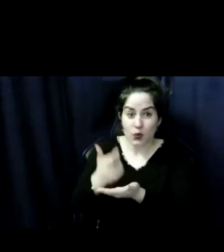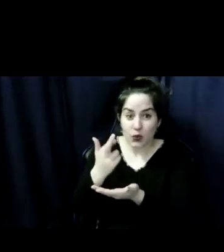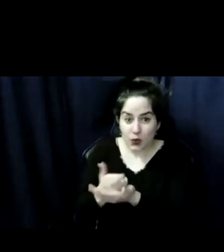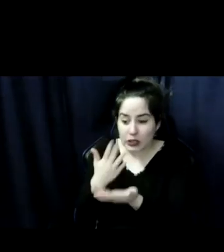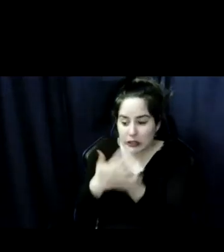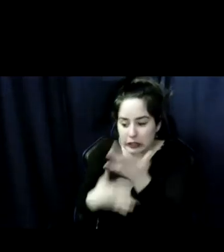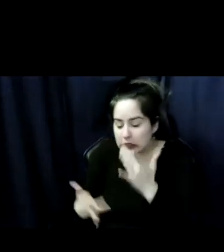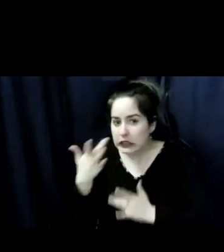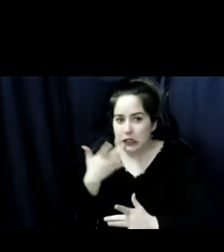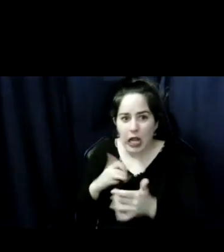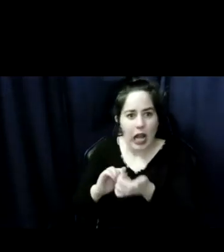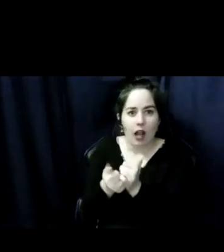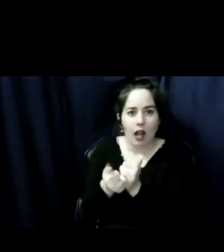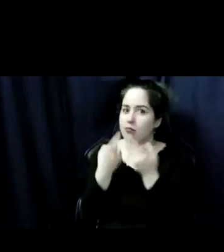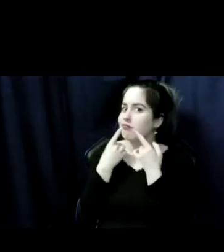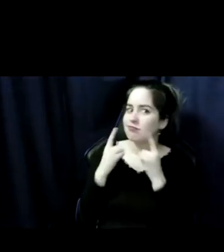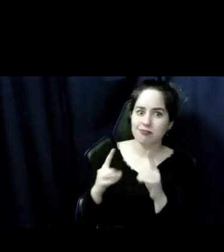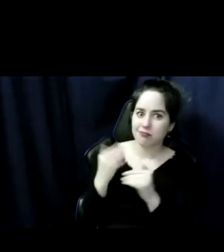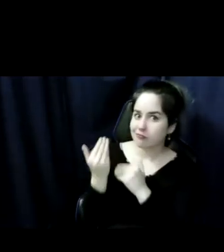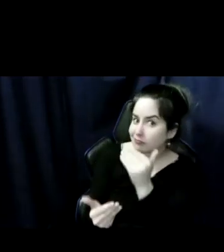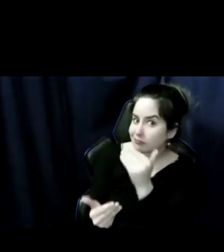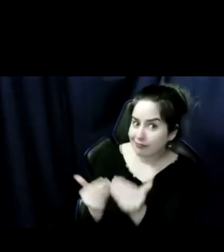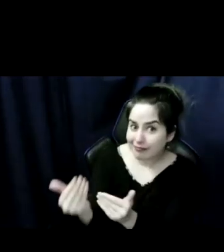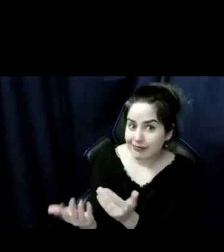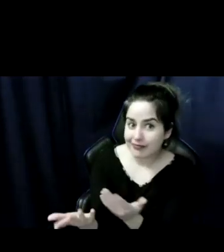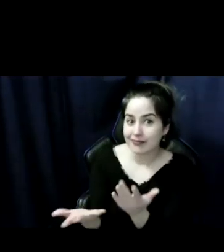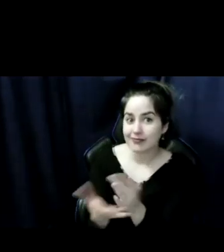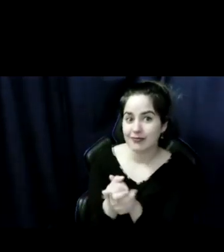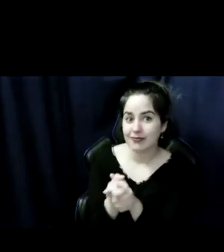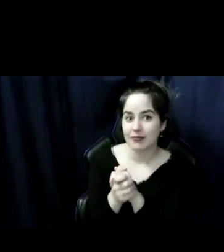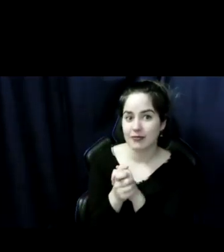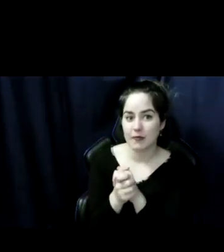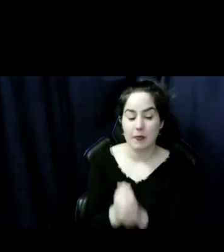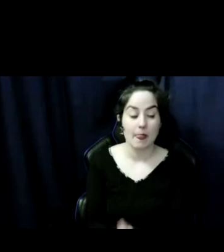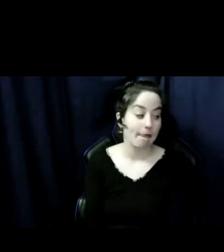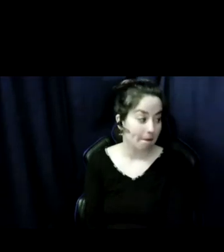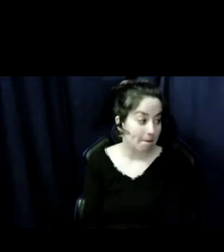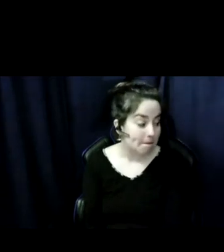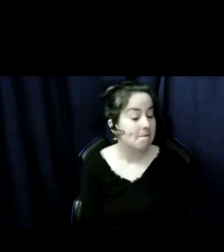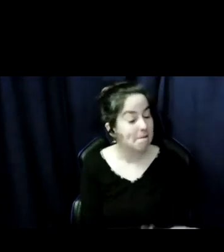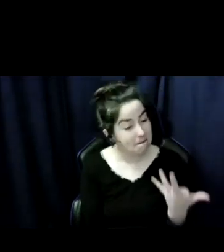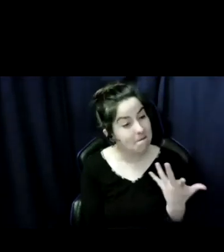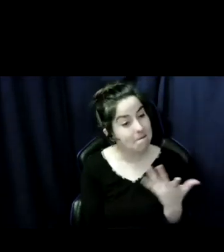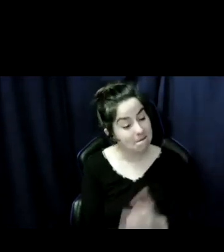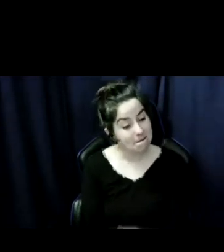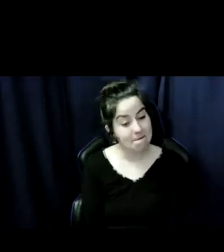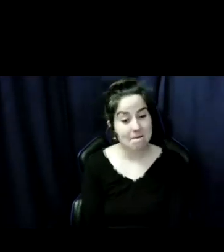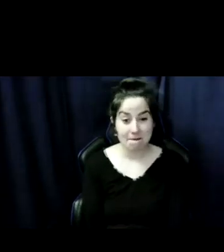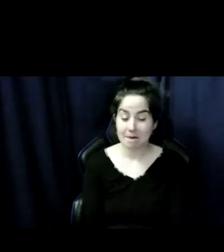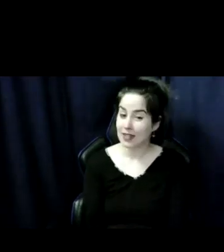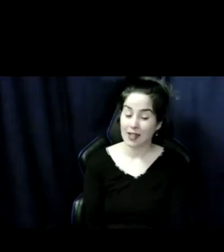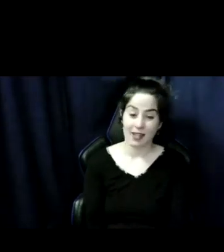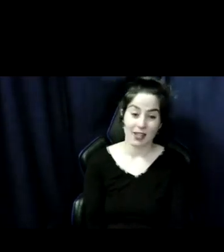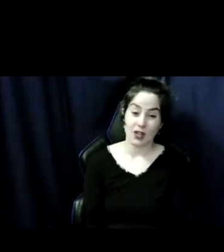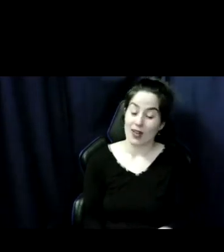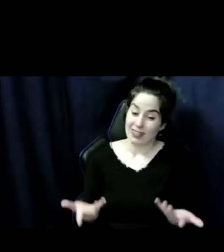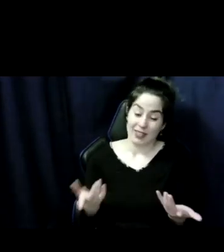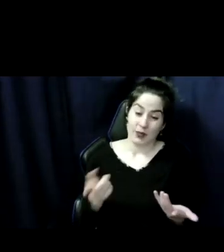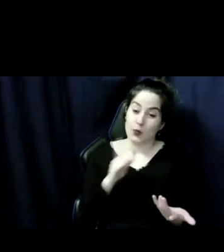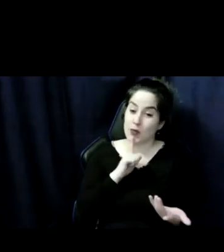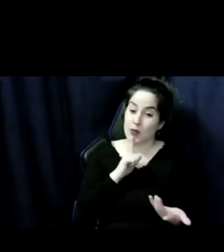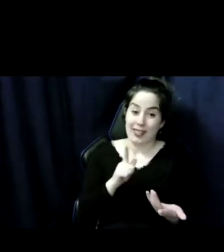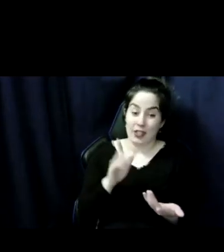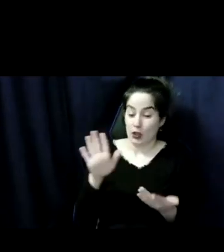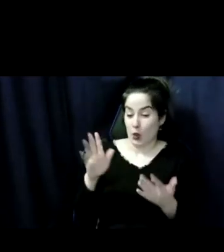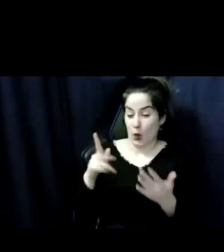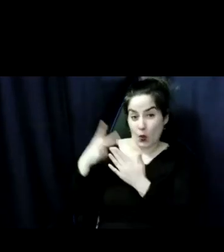happen? Yeah, I mean, you just have to scale the project to work within the budget that you have. I mean, of course, there's